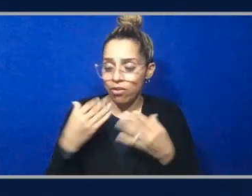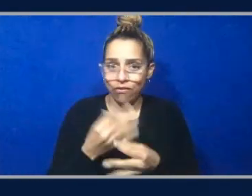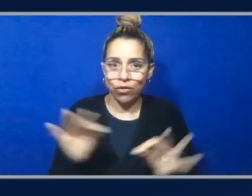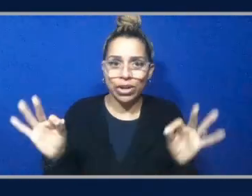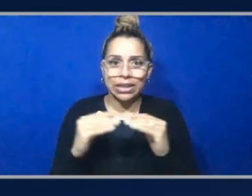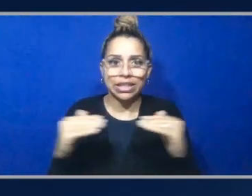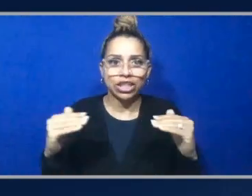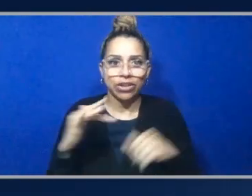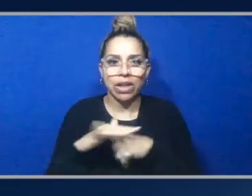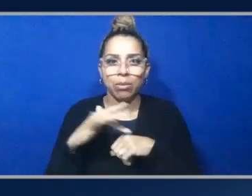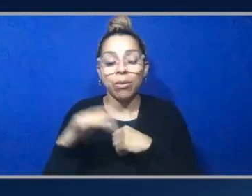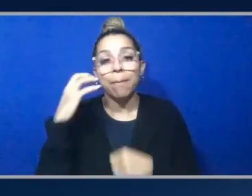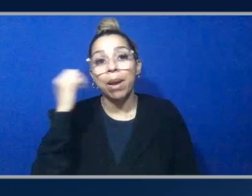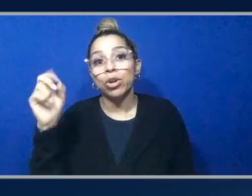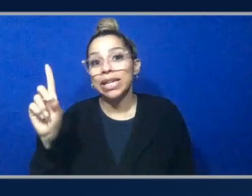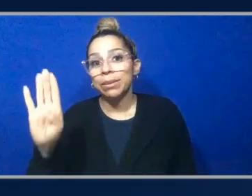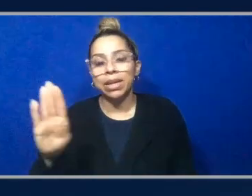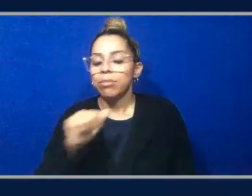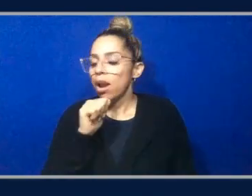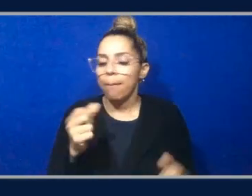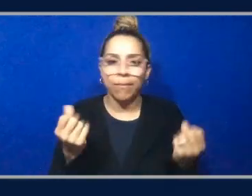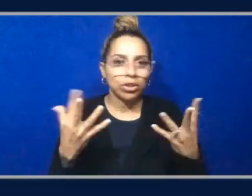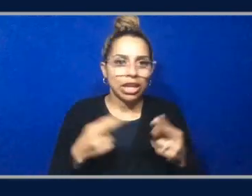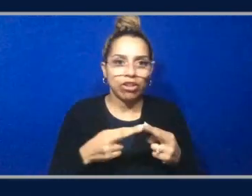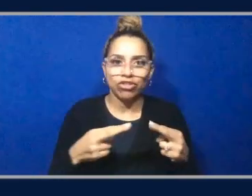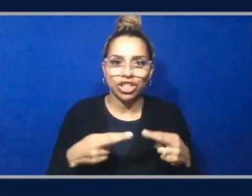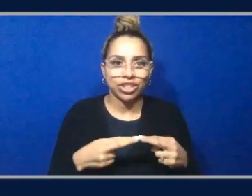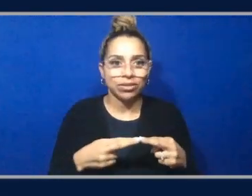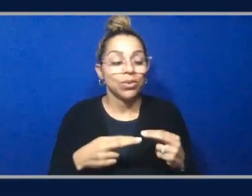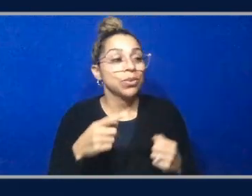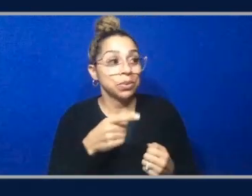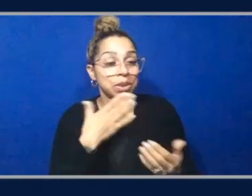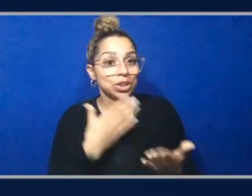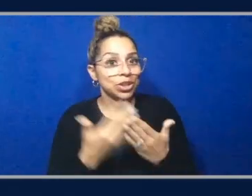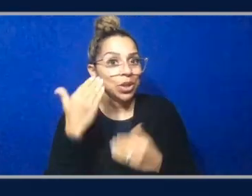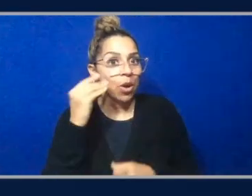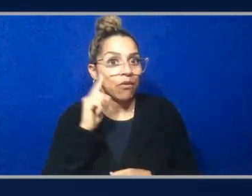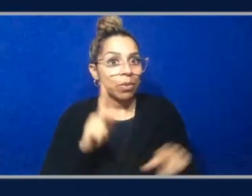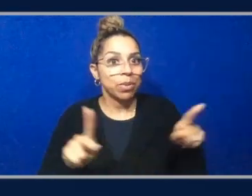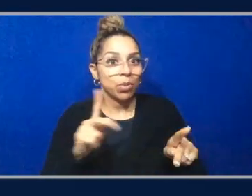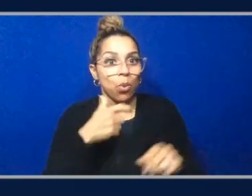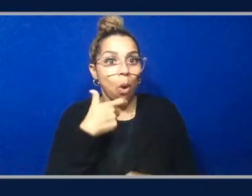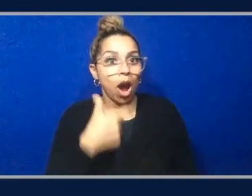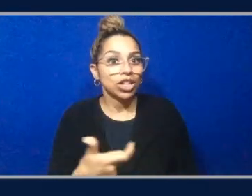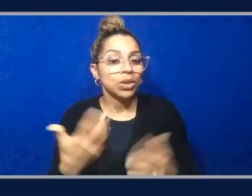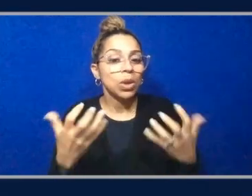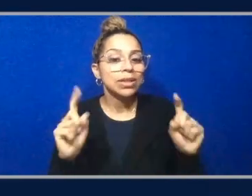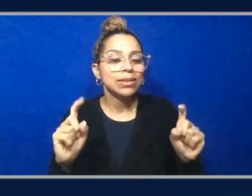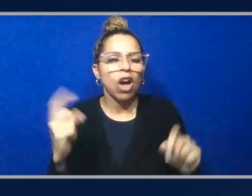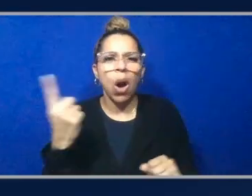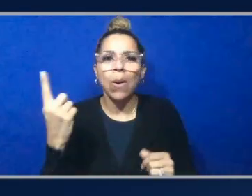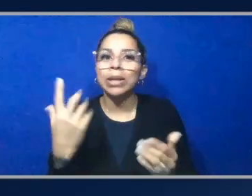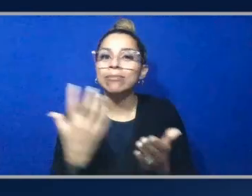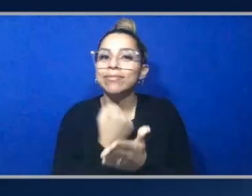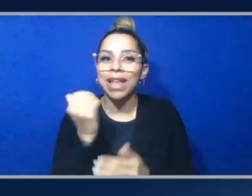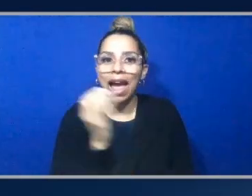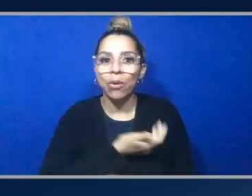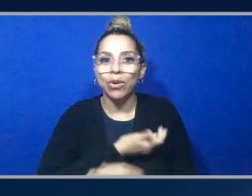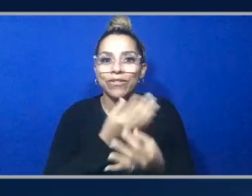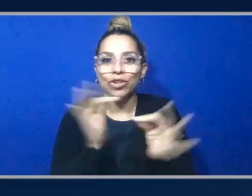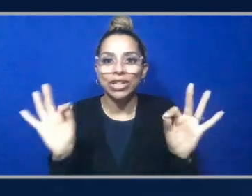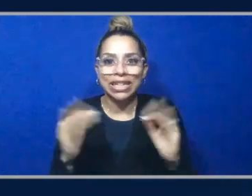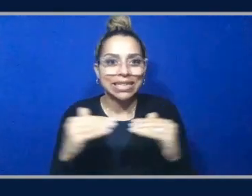for multi-region. Right. Okay. That's a good thing to note for those watching who want to test it out. Always take advantage of our free tiers. Free tier is the best